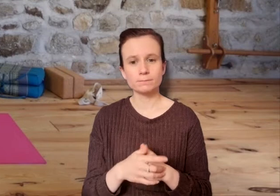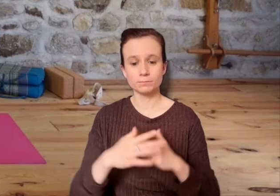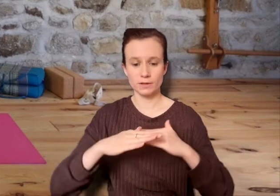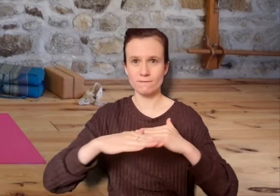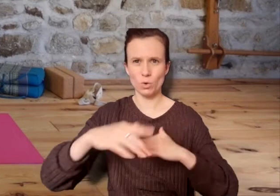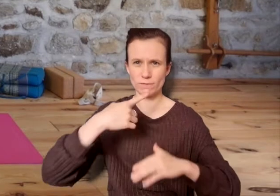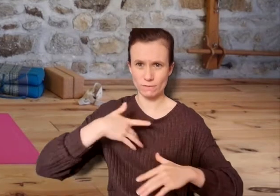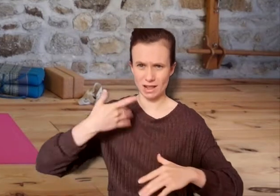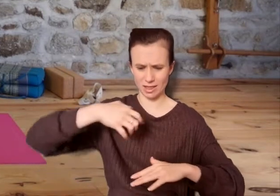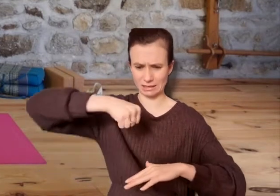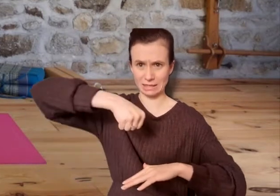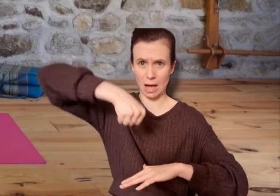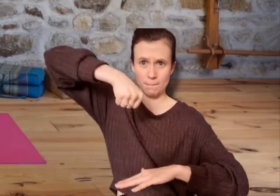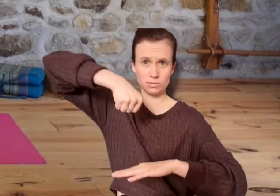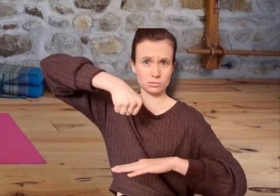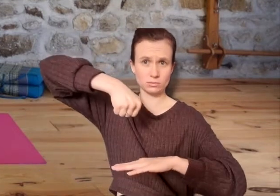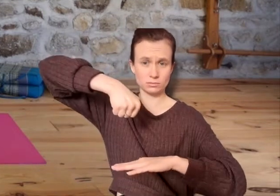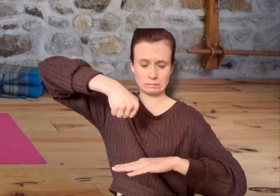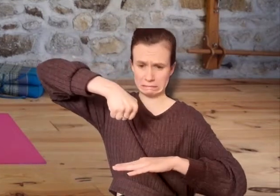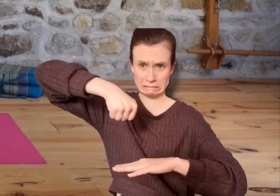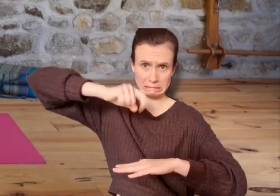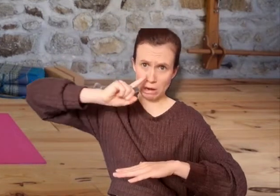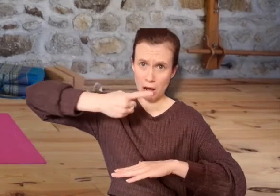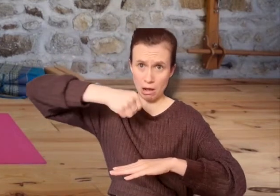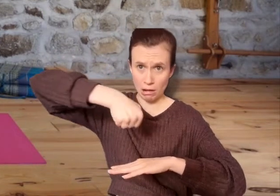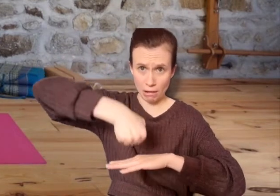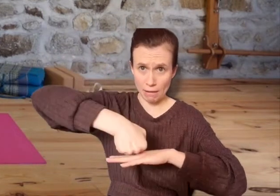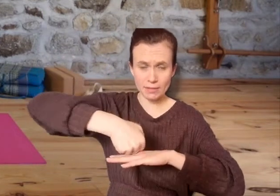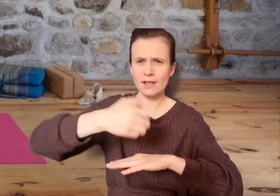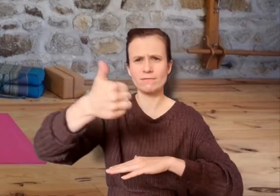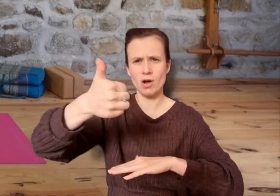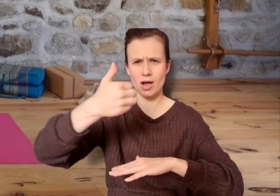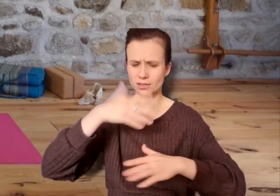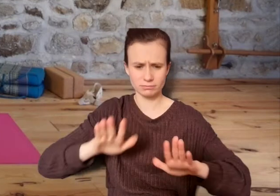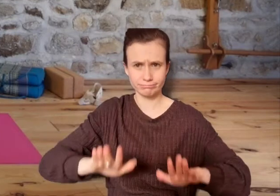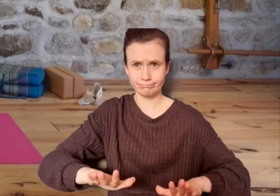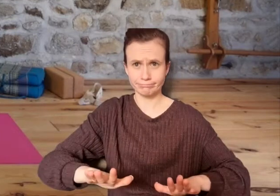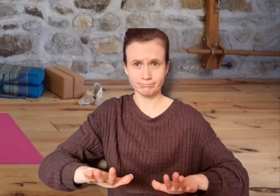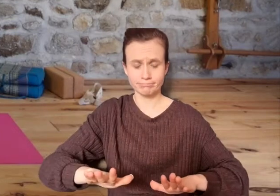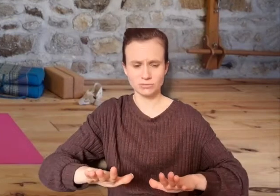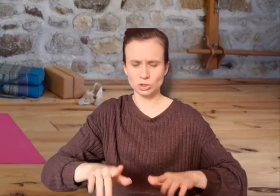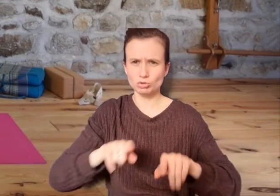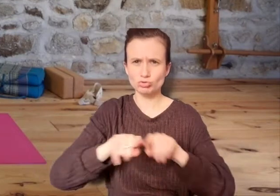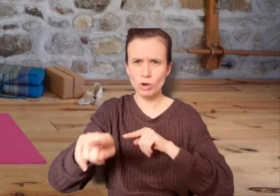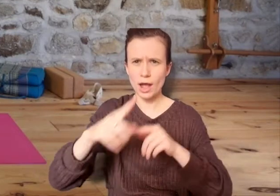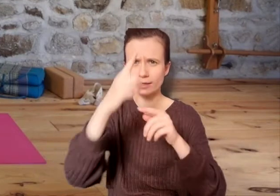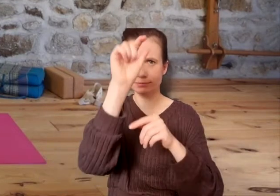mile away, then don't worry about it. Just take the weight in your hands and continue to lift the tailbone.